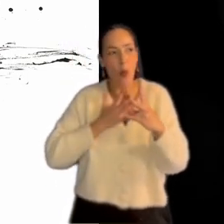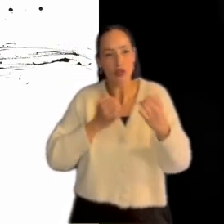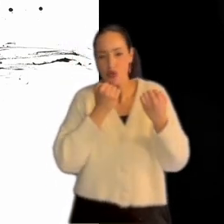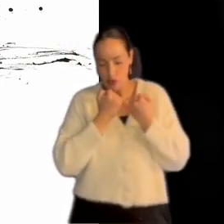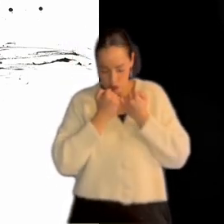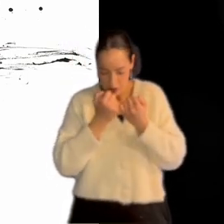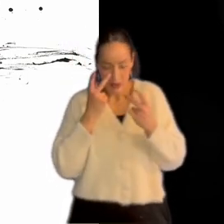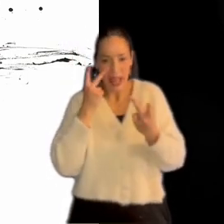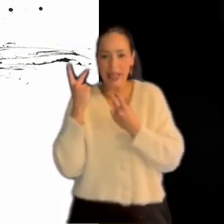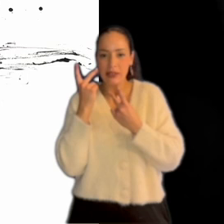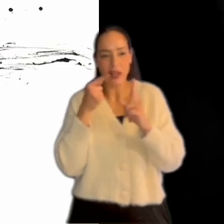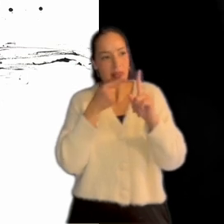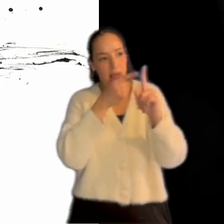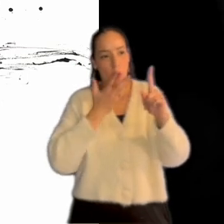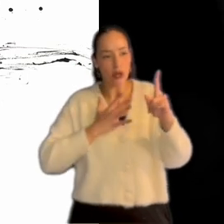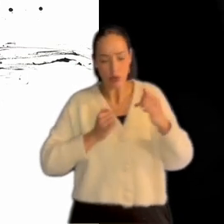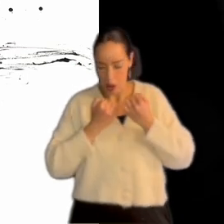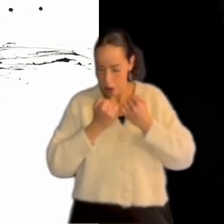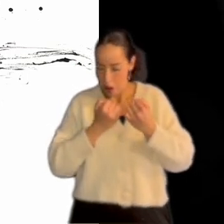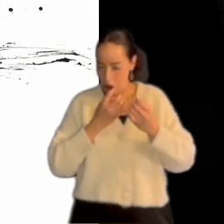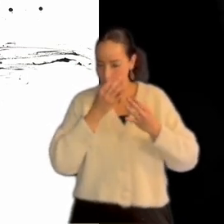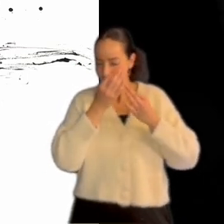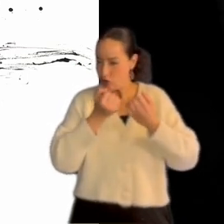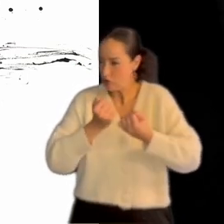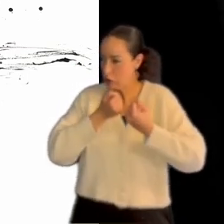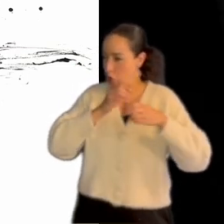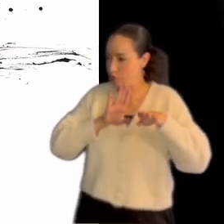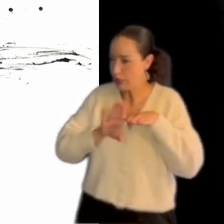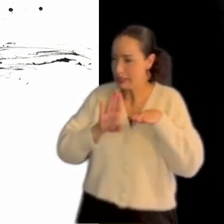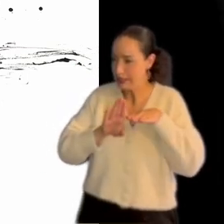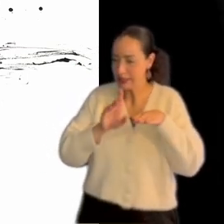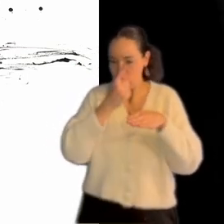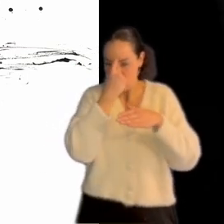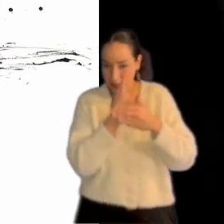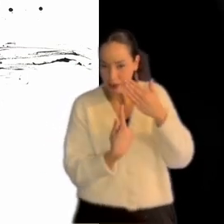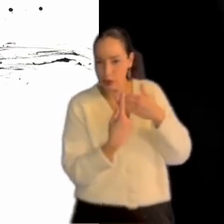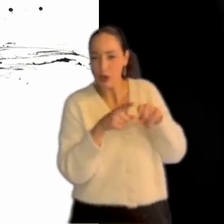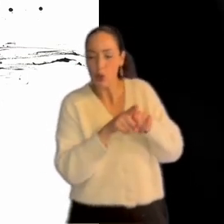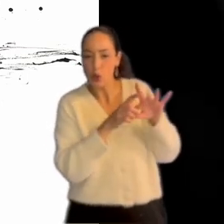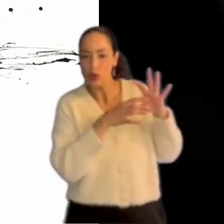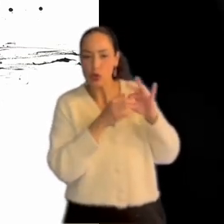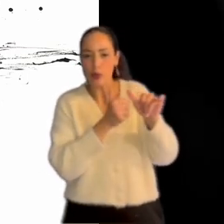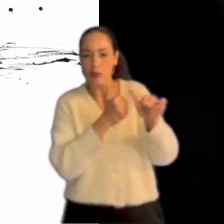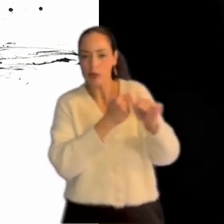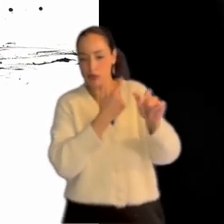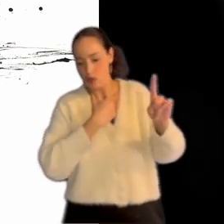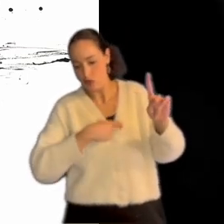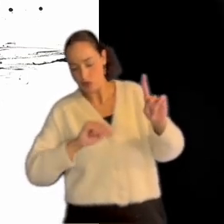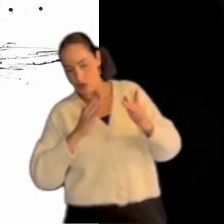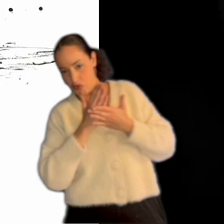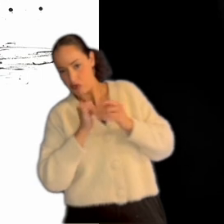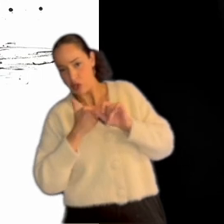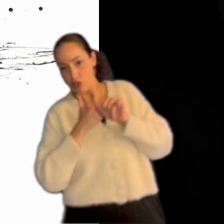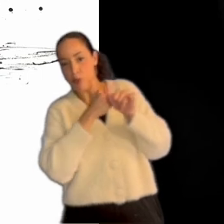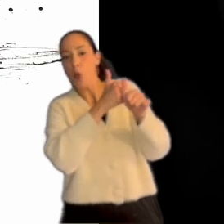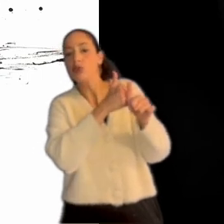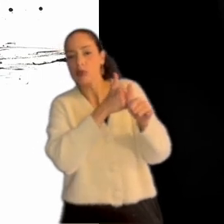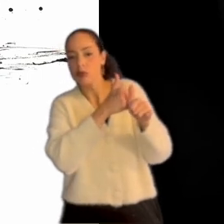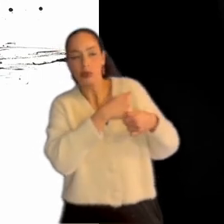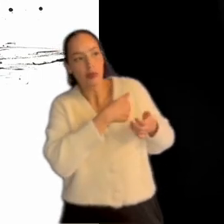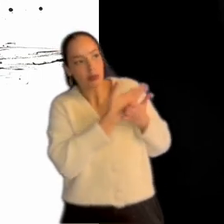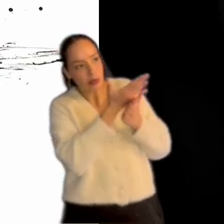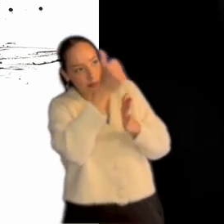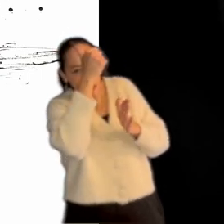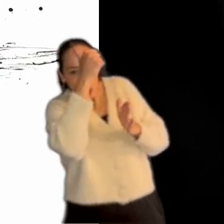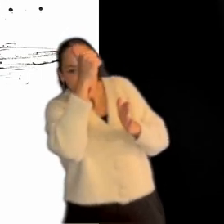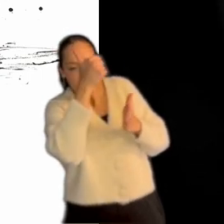practice, both individually and organisationally. My role is simply to aid this process through the delivery of knowledge to enable